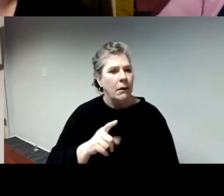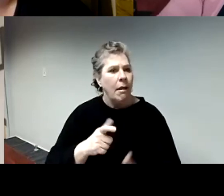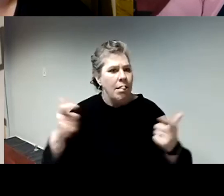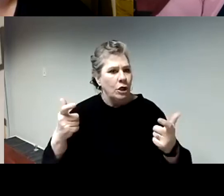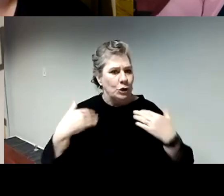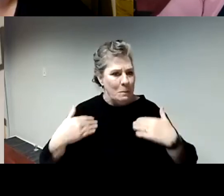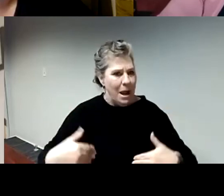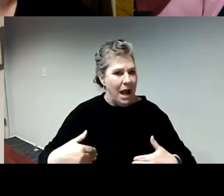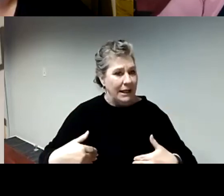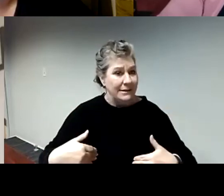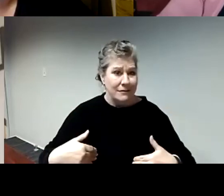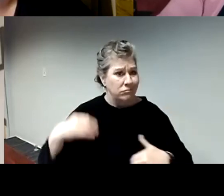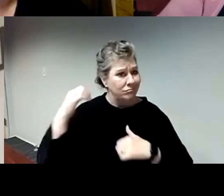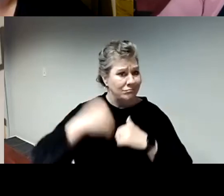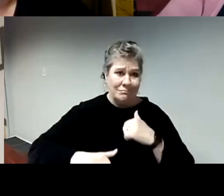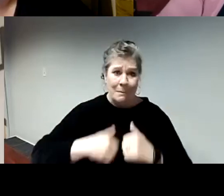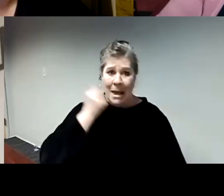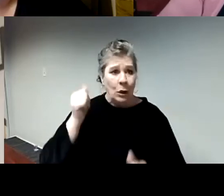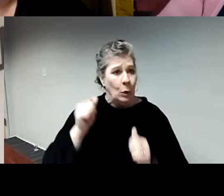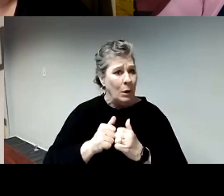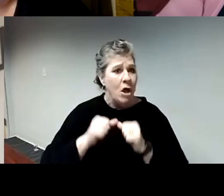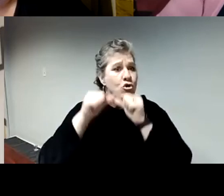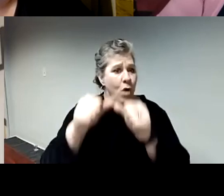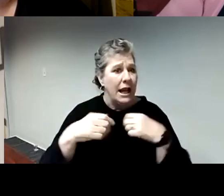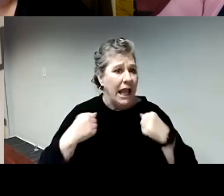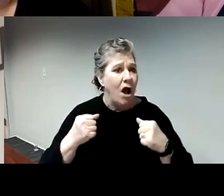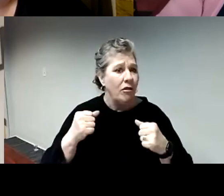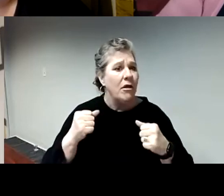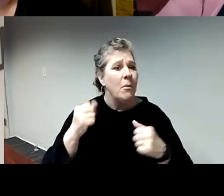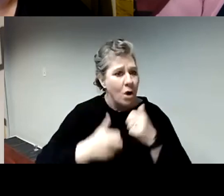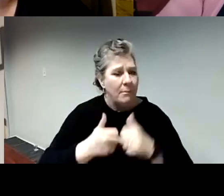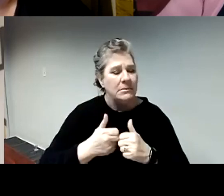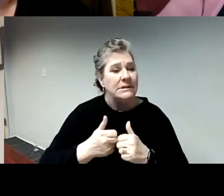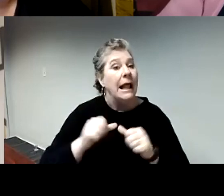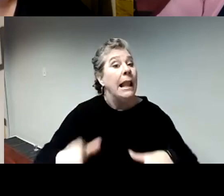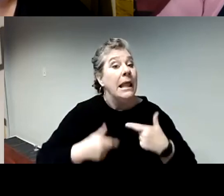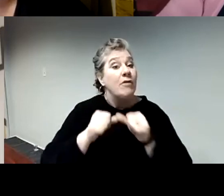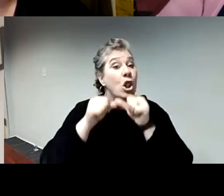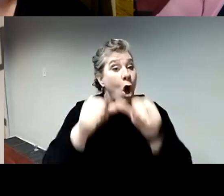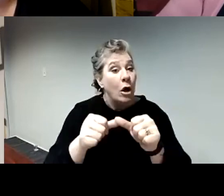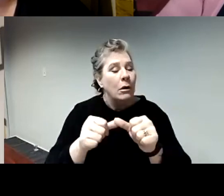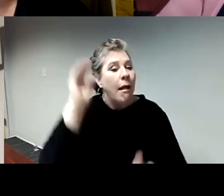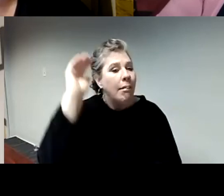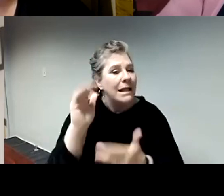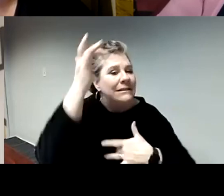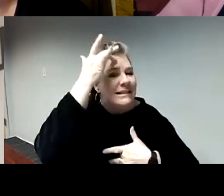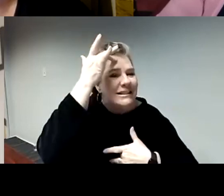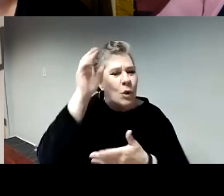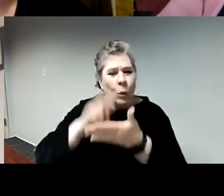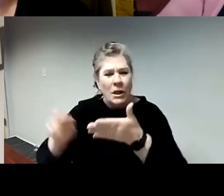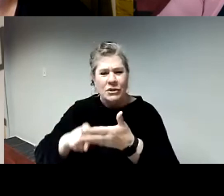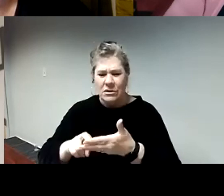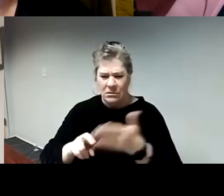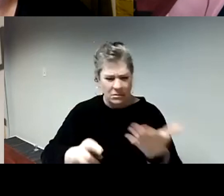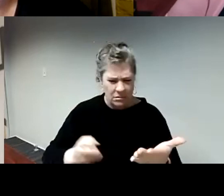bodies actually do better with those chronic health conditions. They live longer, they get less sick. And so doctors, you know, researchers have found this over